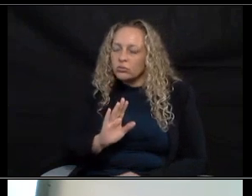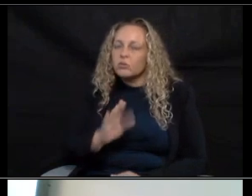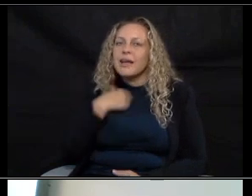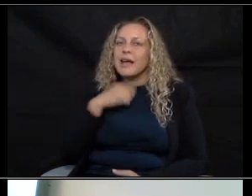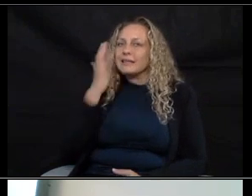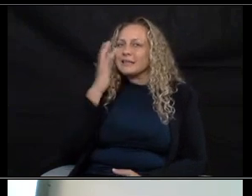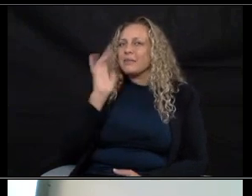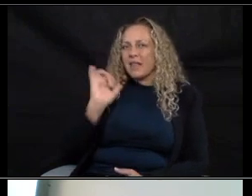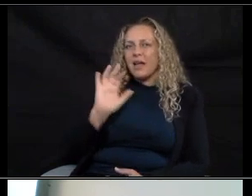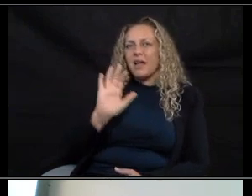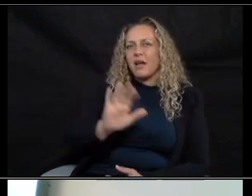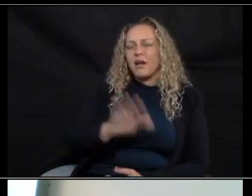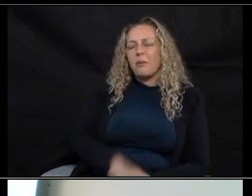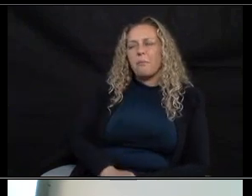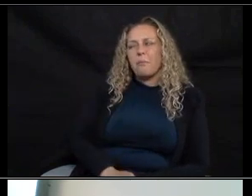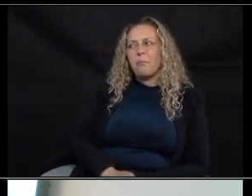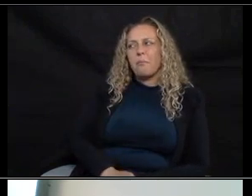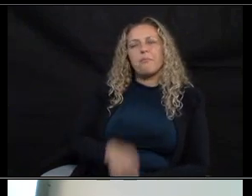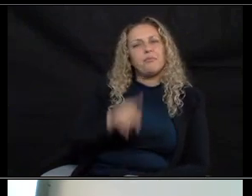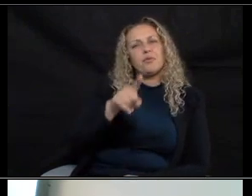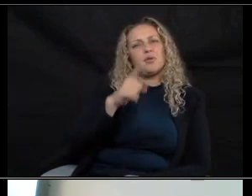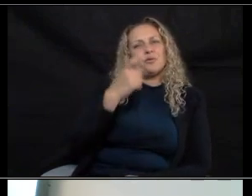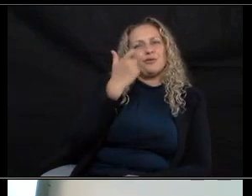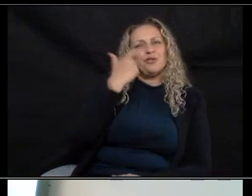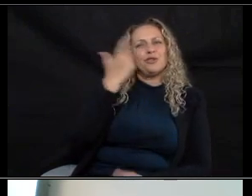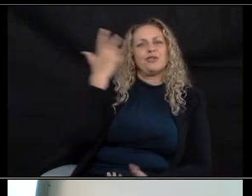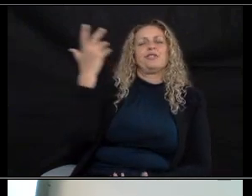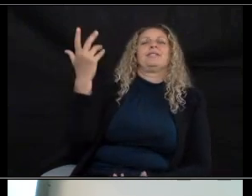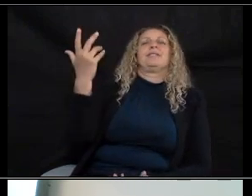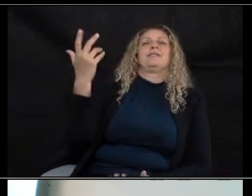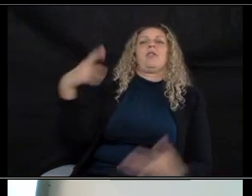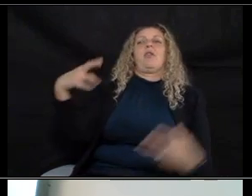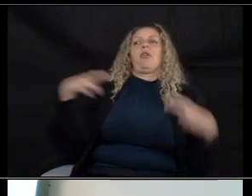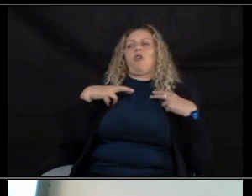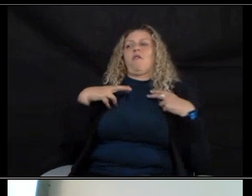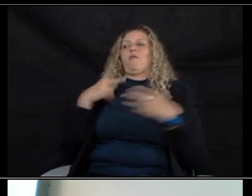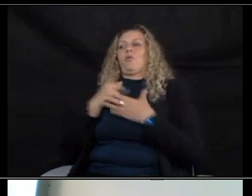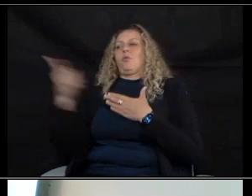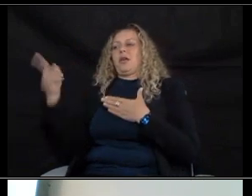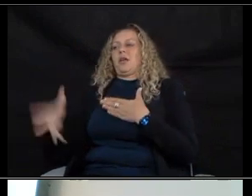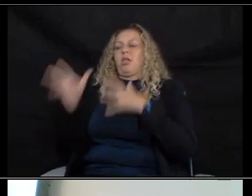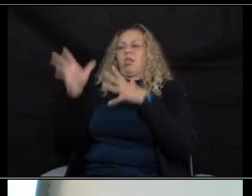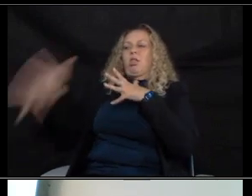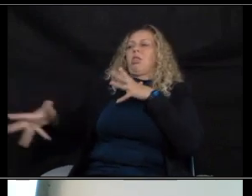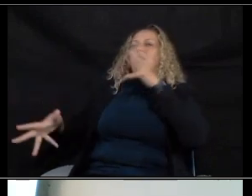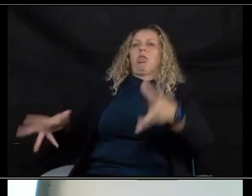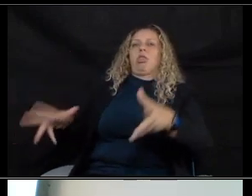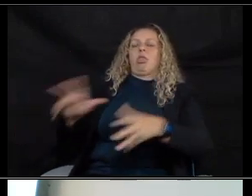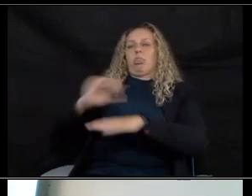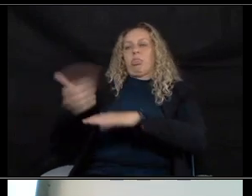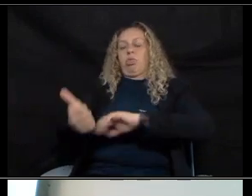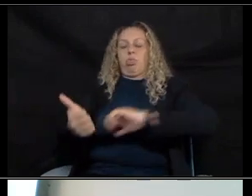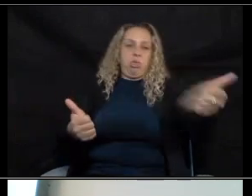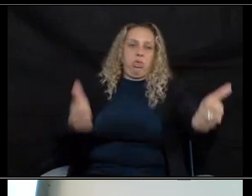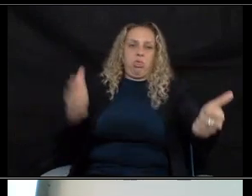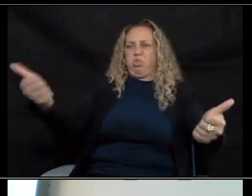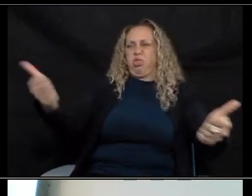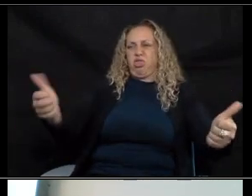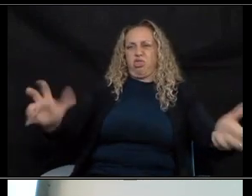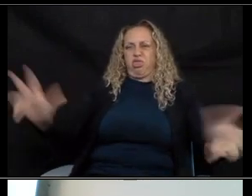like you wouldn't just take off for the weekend, leaving monuments askance up and down